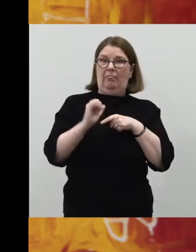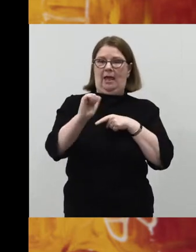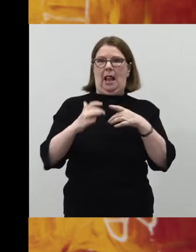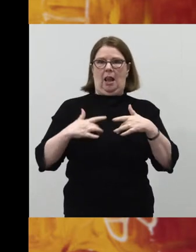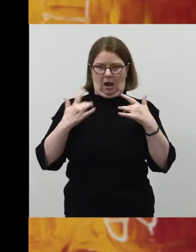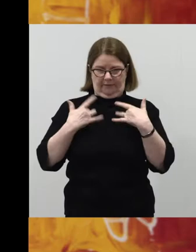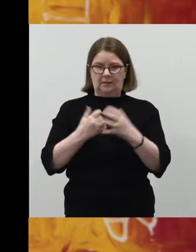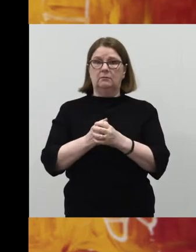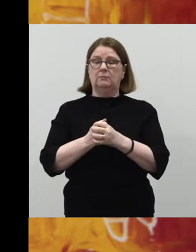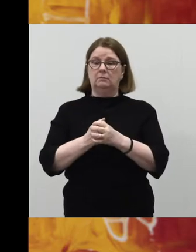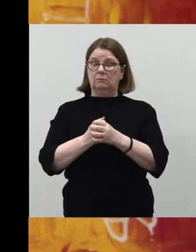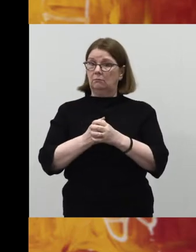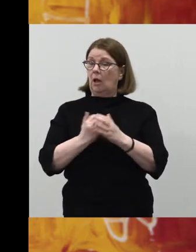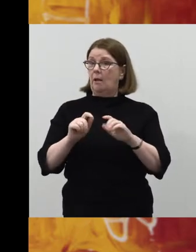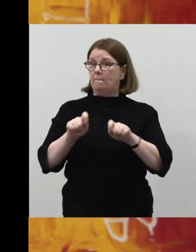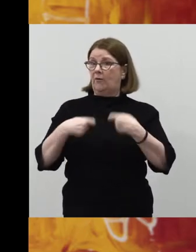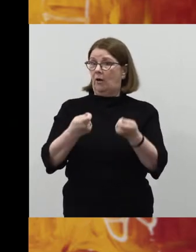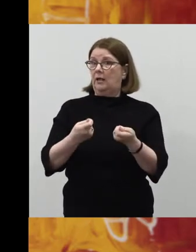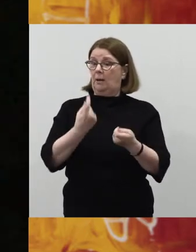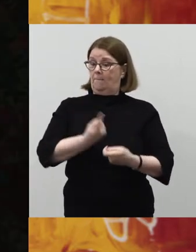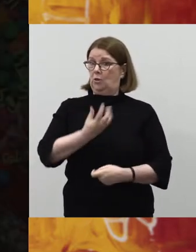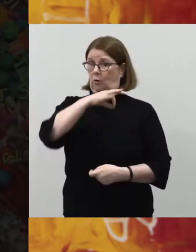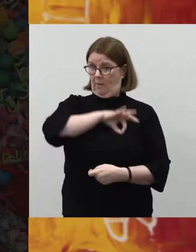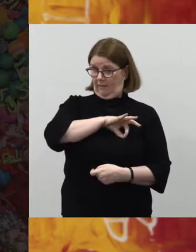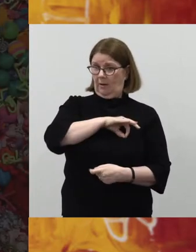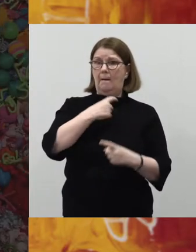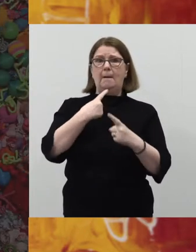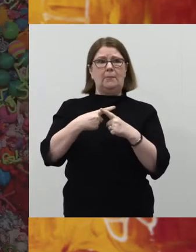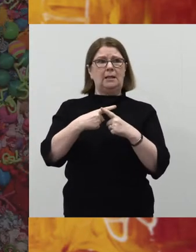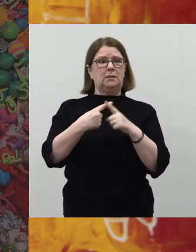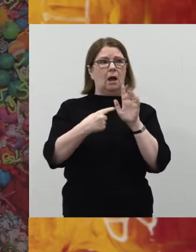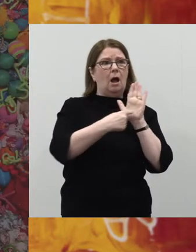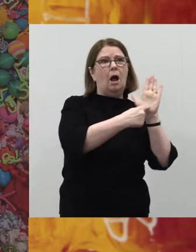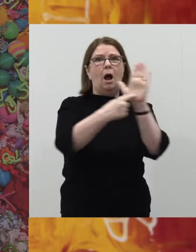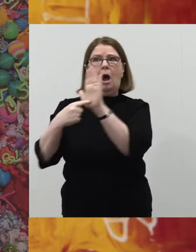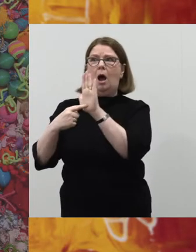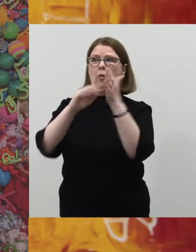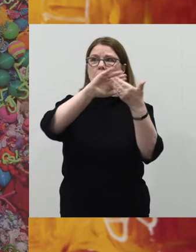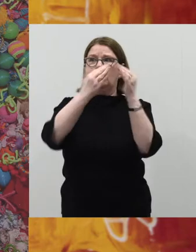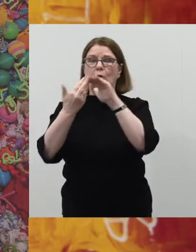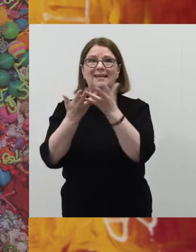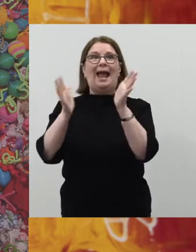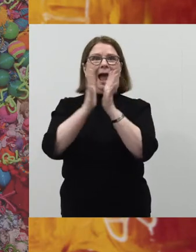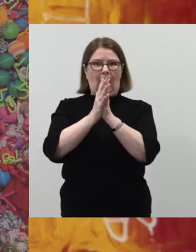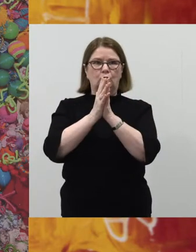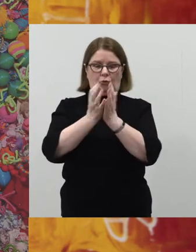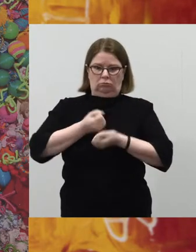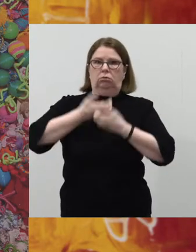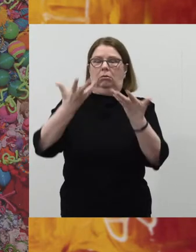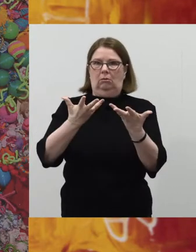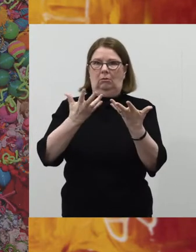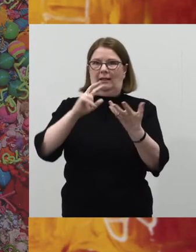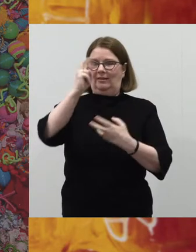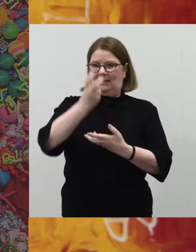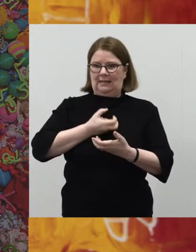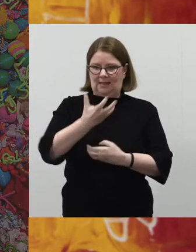The Dark Side exhibition and the broader program of the Frame of Mind project, of which it is a part, showcases how